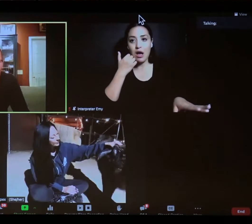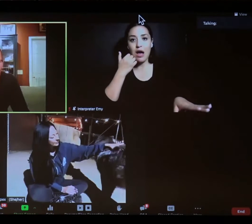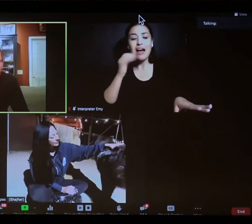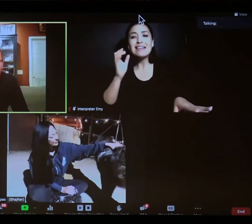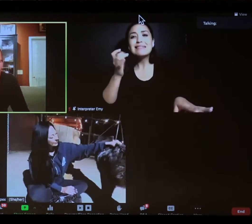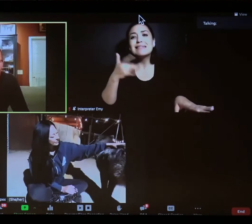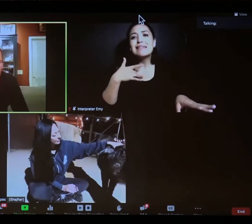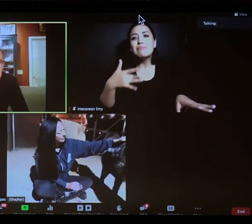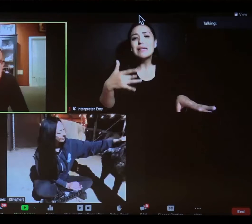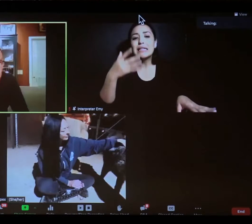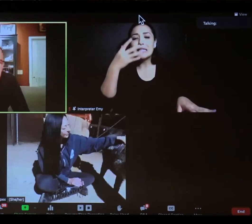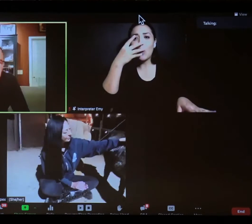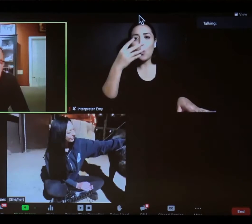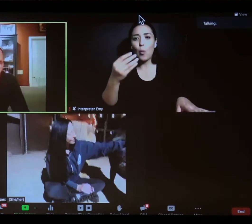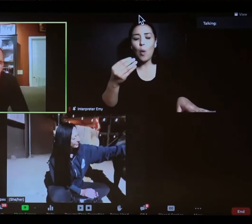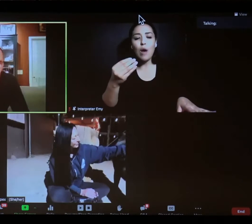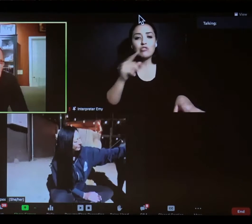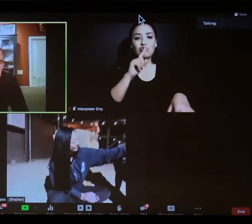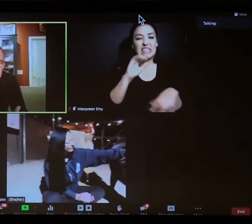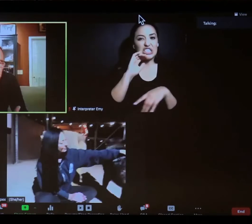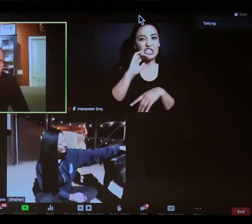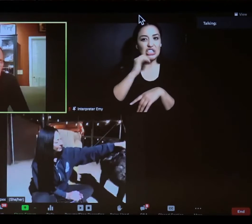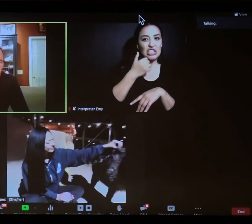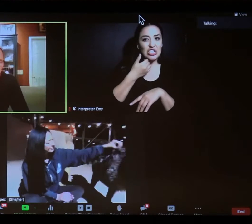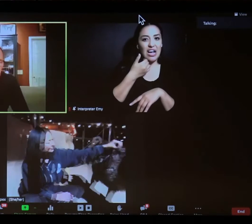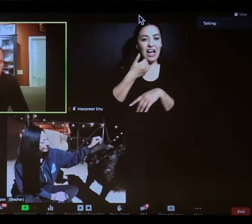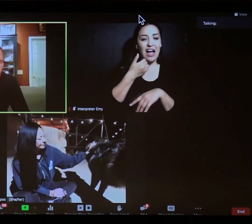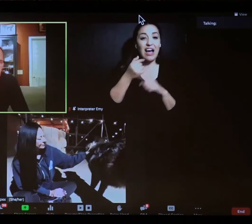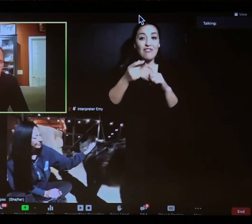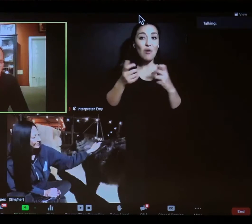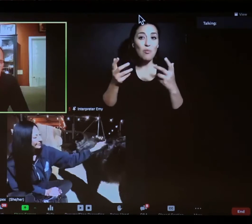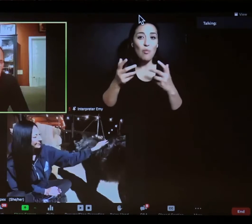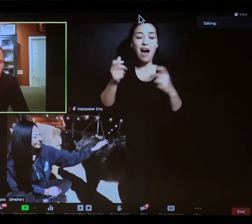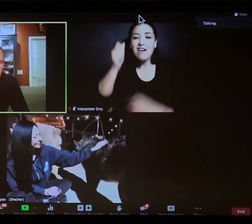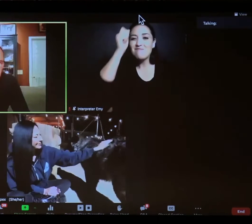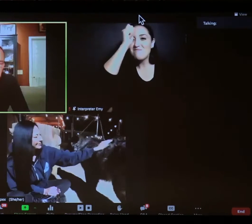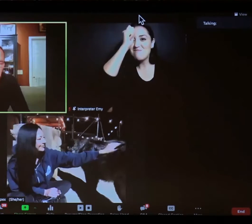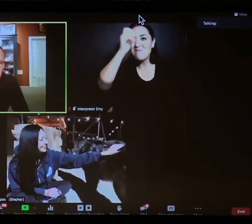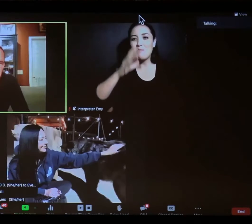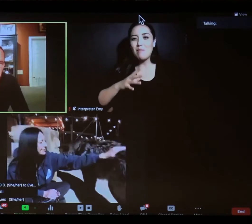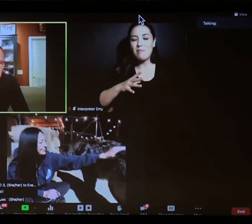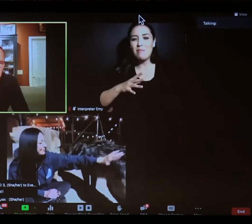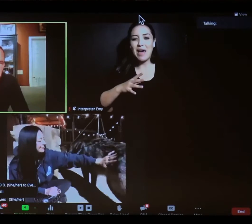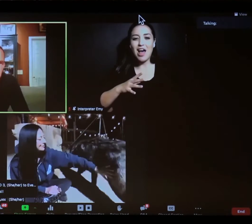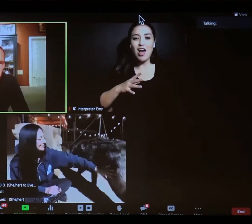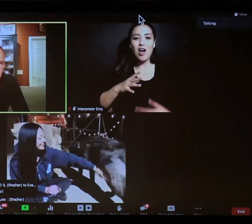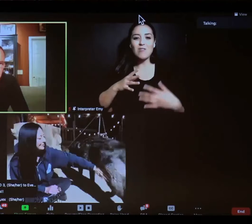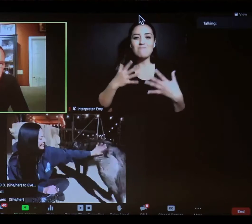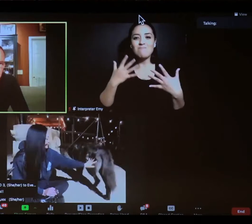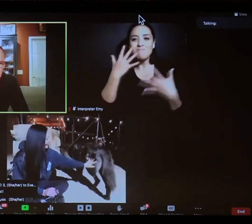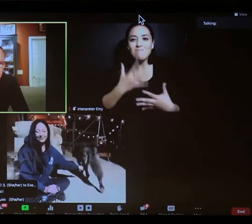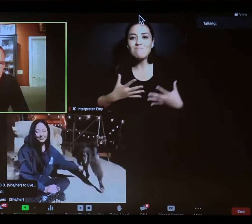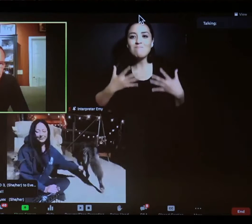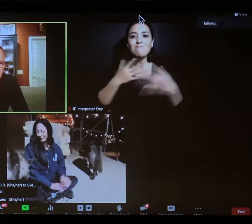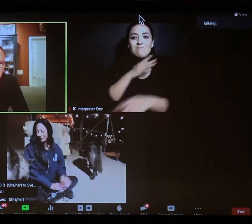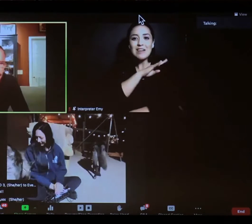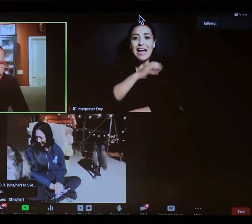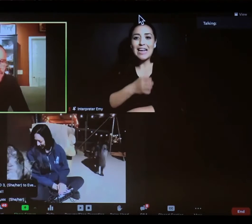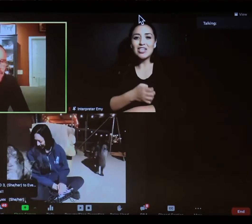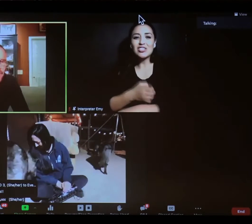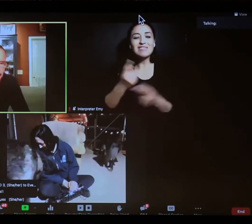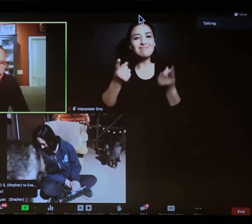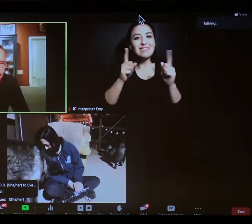very shy of men, or male energy, I should say, really. It takes us a lot longer. He trusts Paula